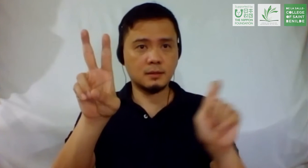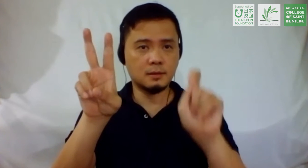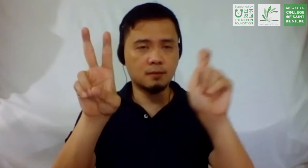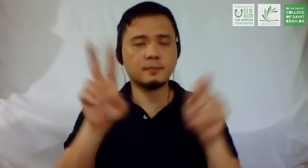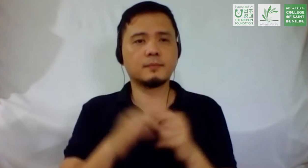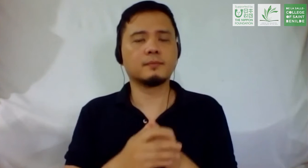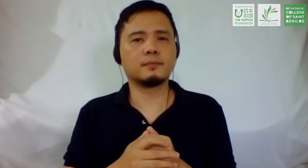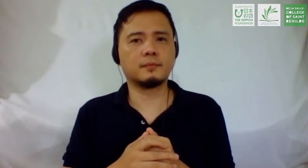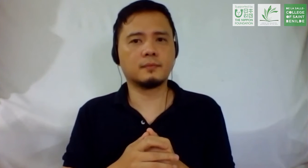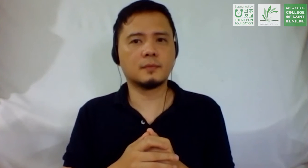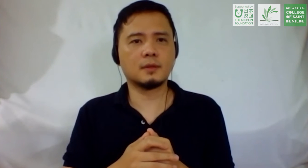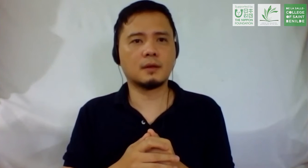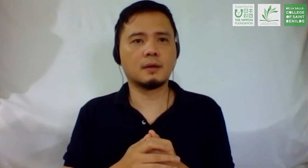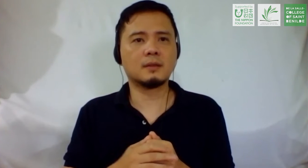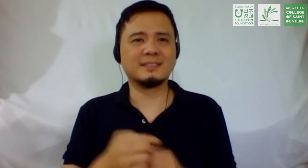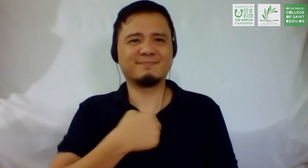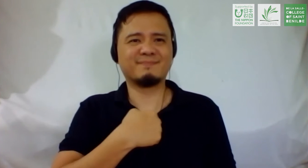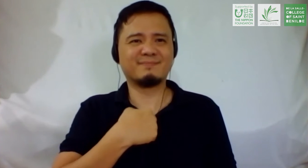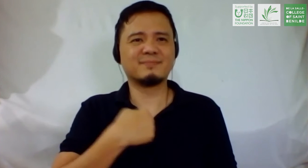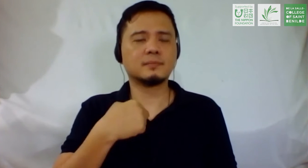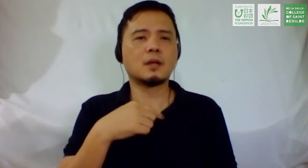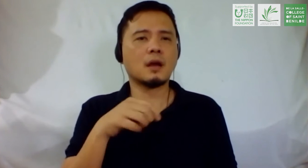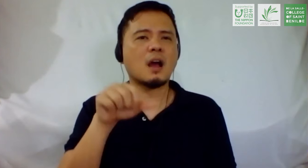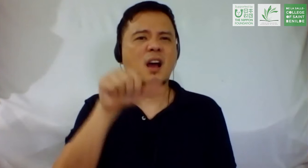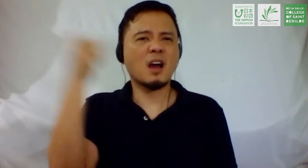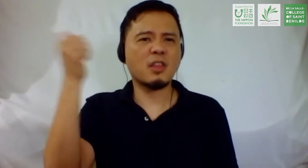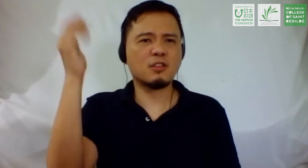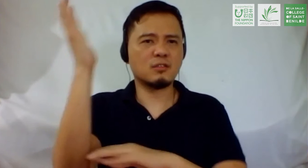I may have another lecture at the same time.